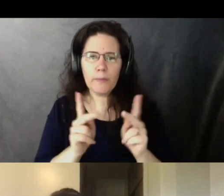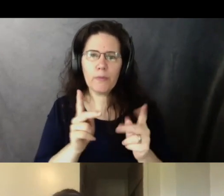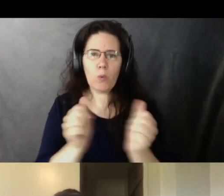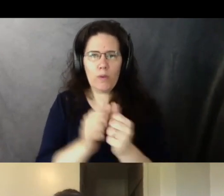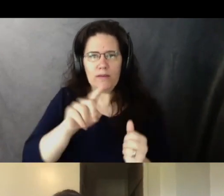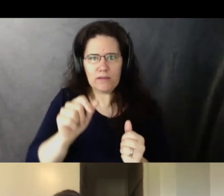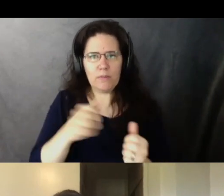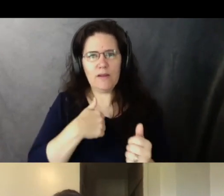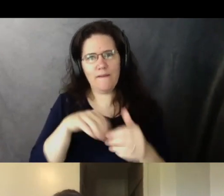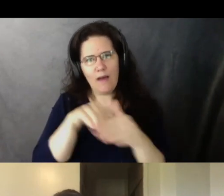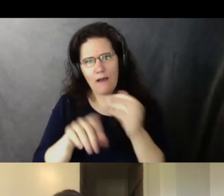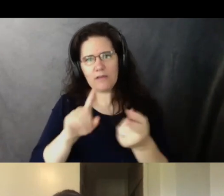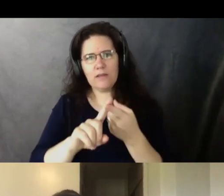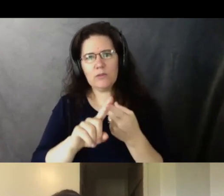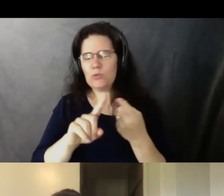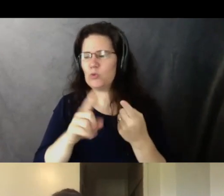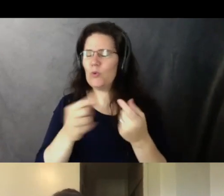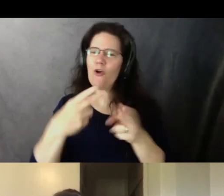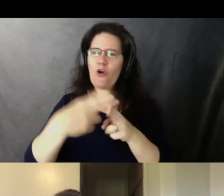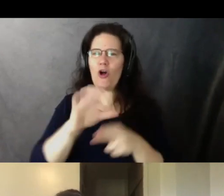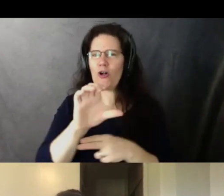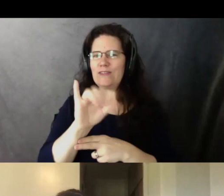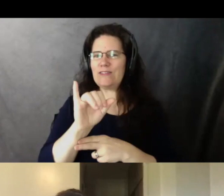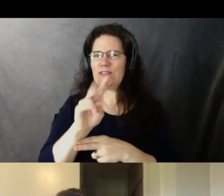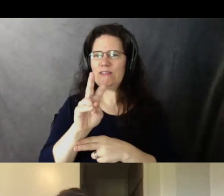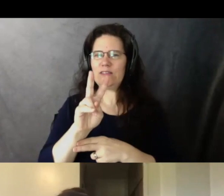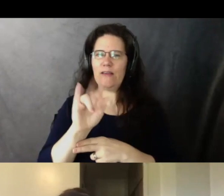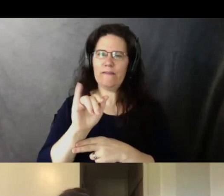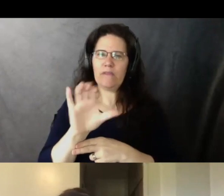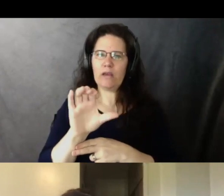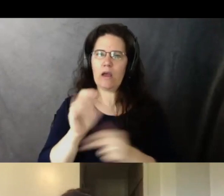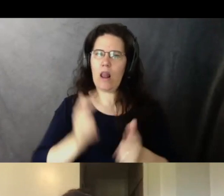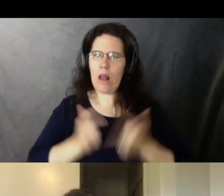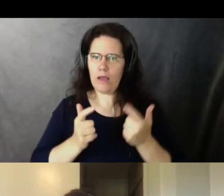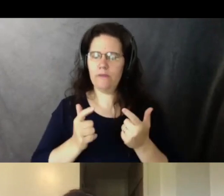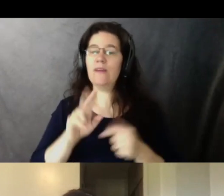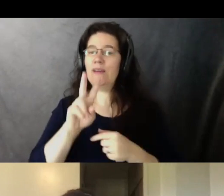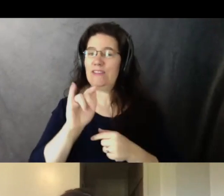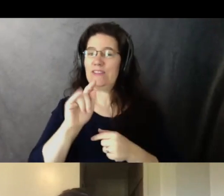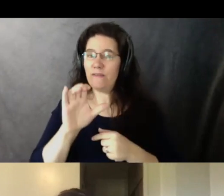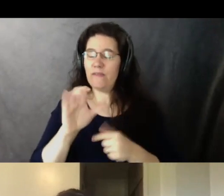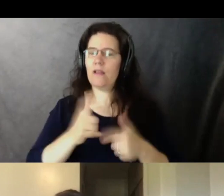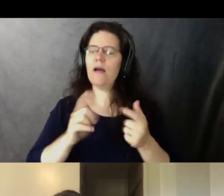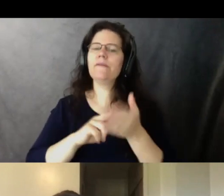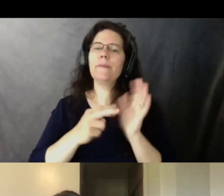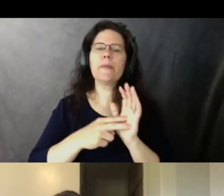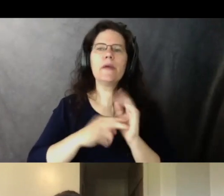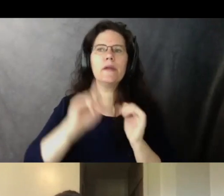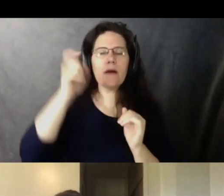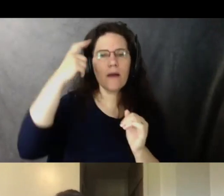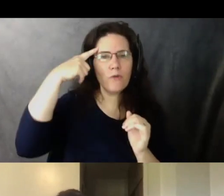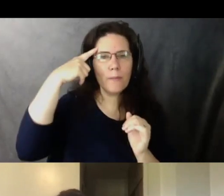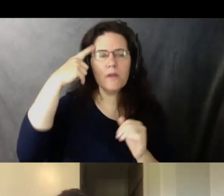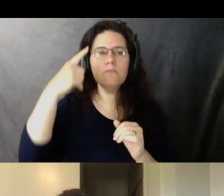And civic life includes all state and local governments, community recreation,